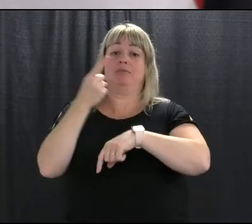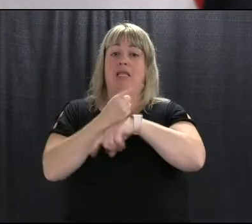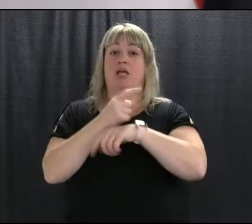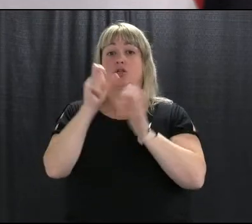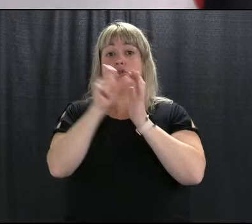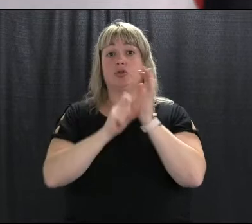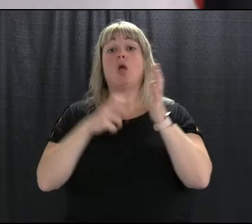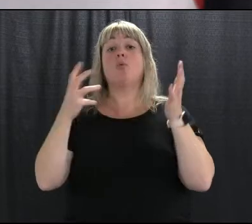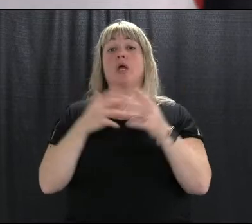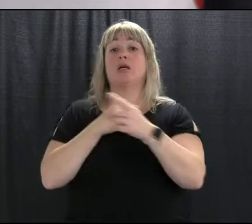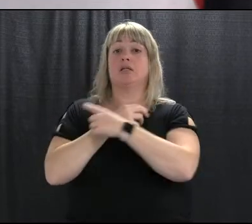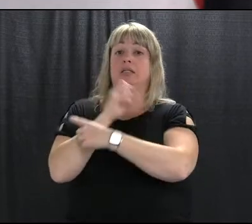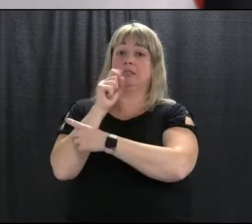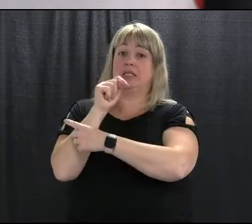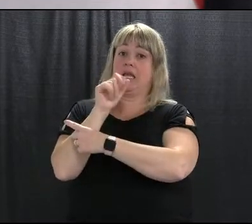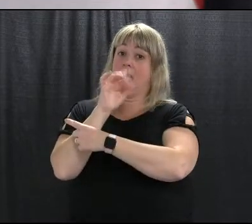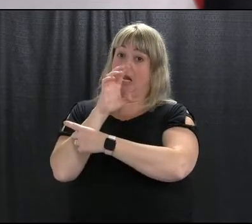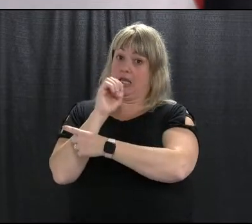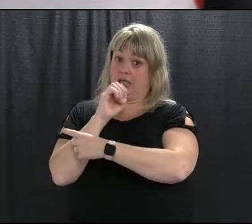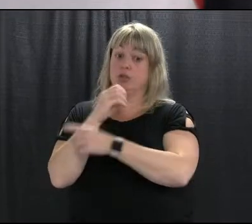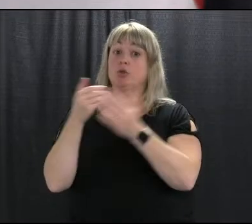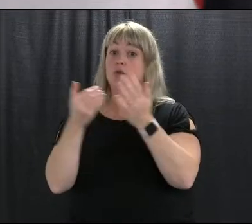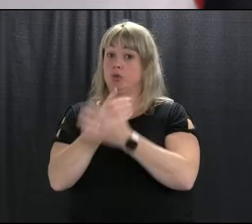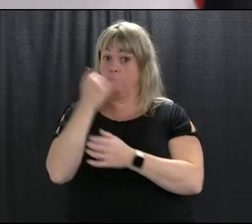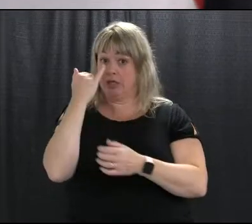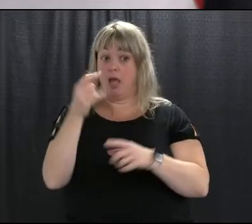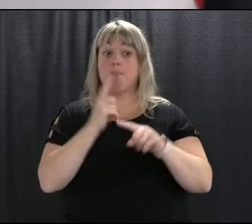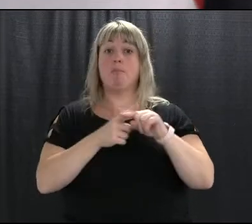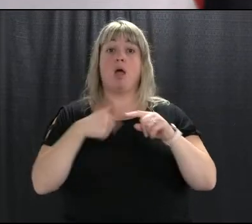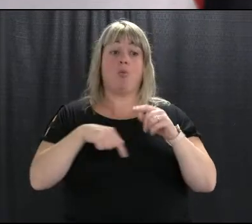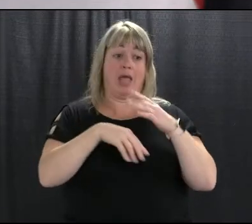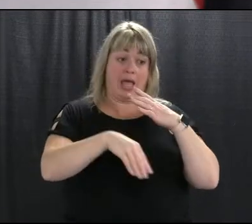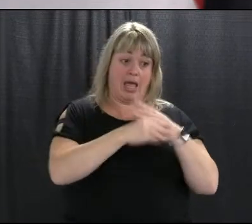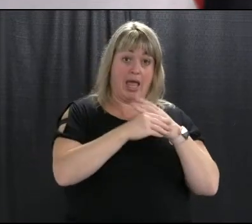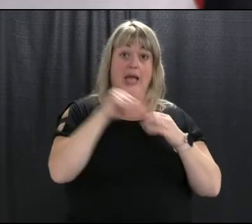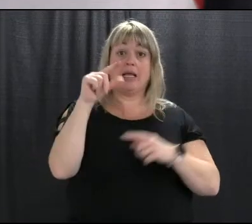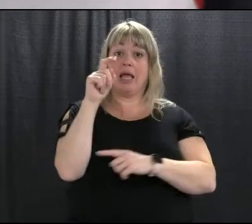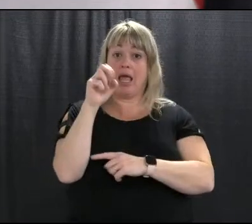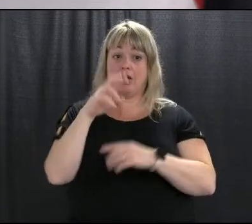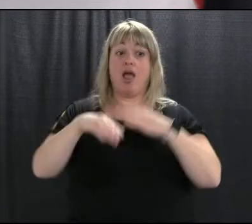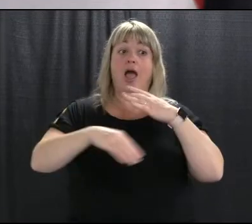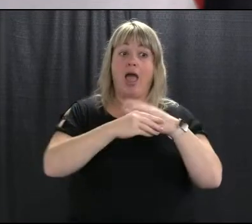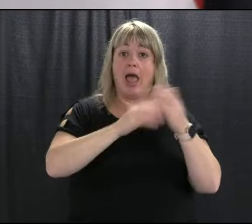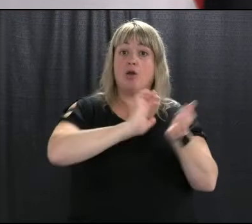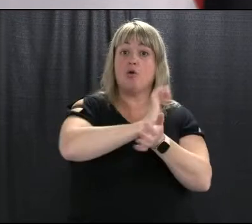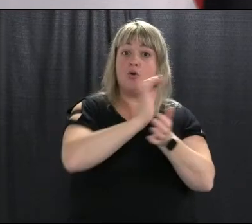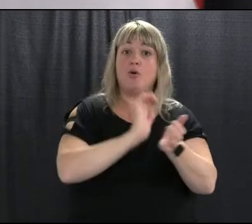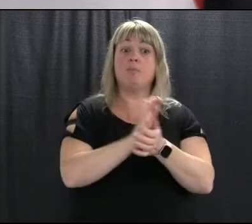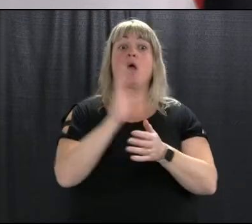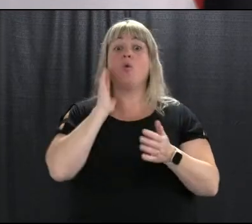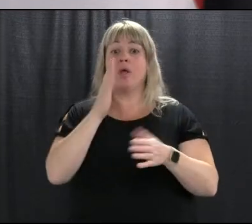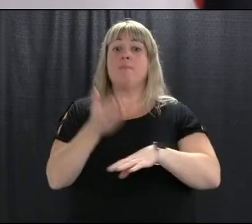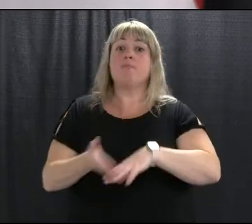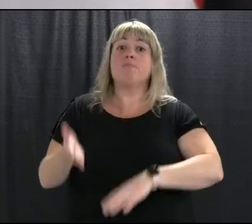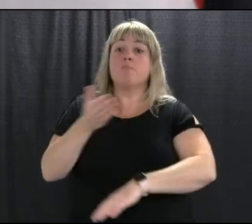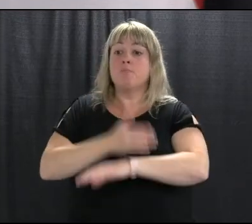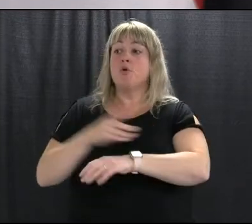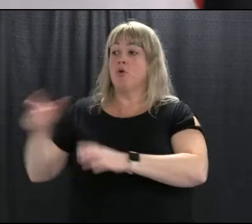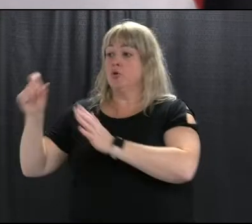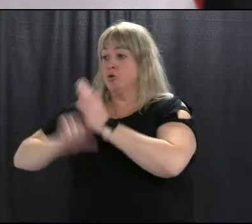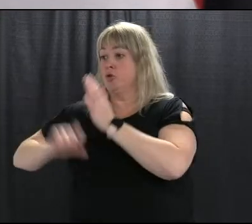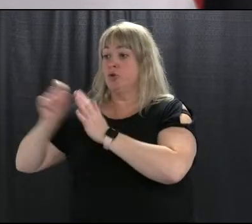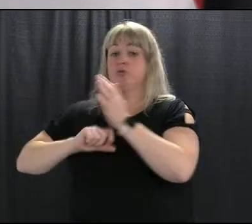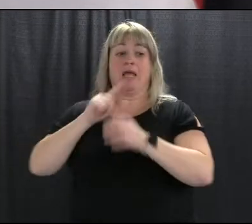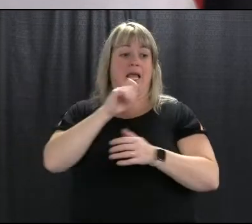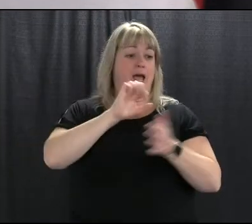St. Clair's, new, adding it to Gander, adding it to Corner Brook. That'll add hundreds of people who've had a joint replacement in the